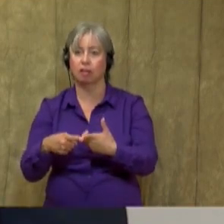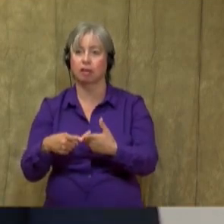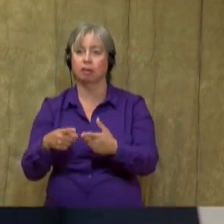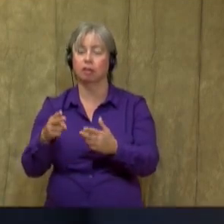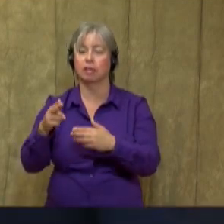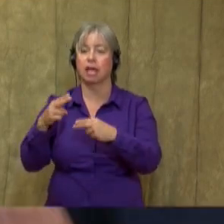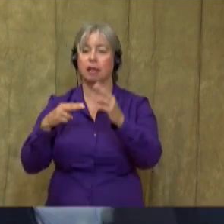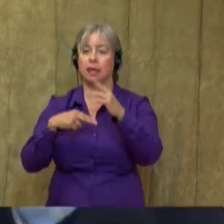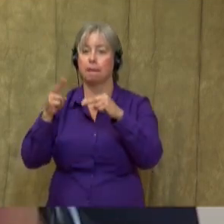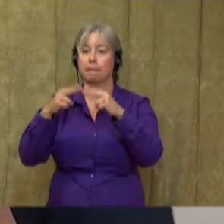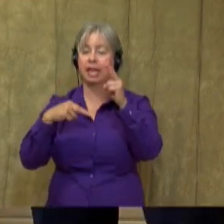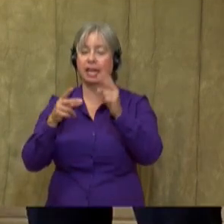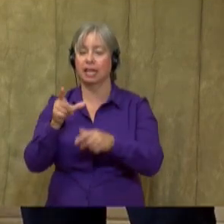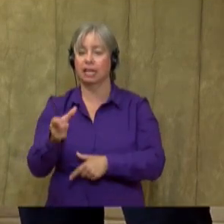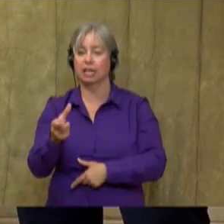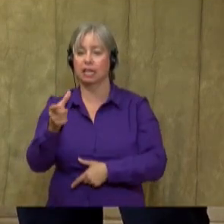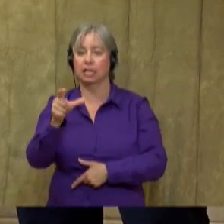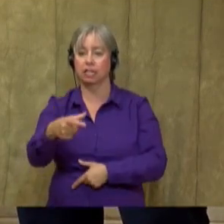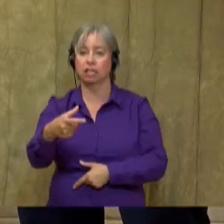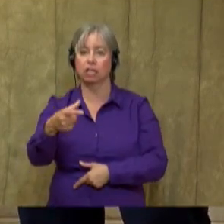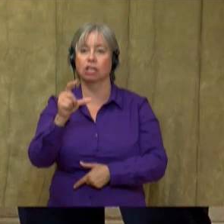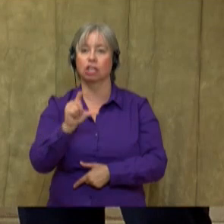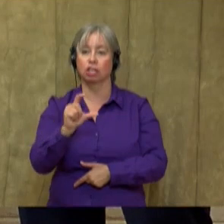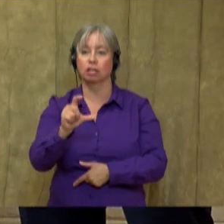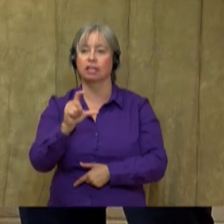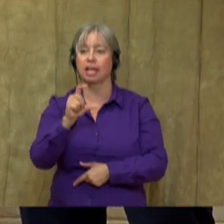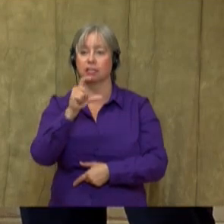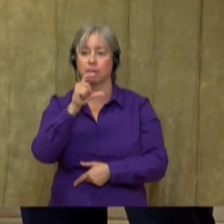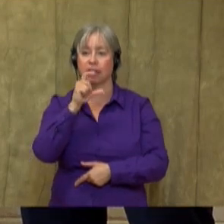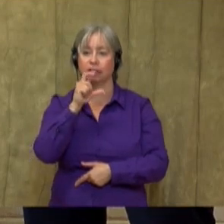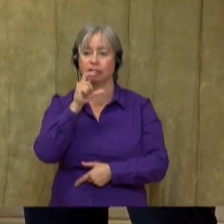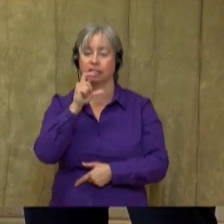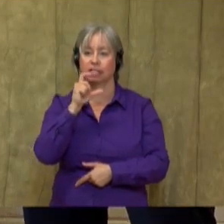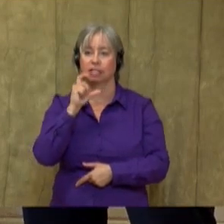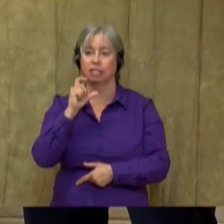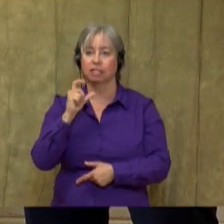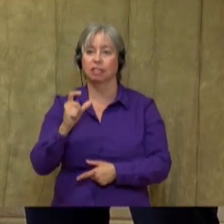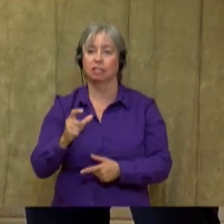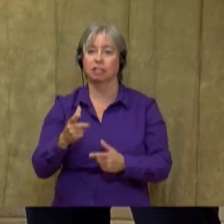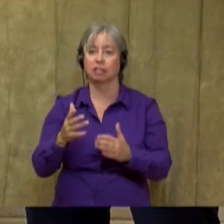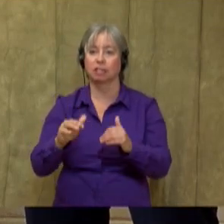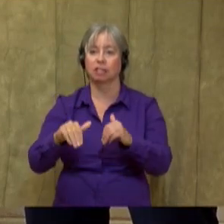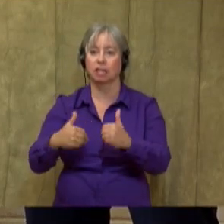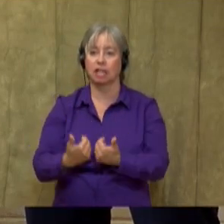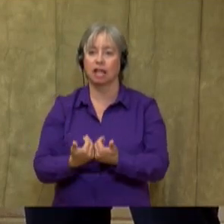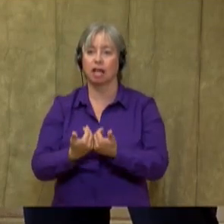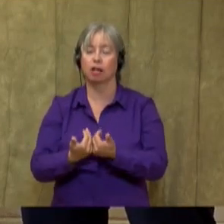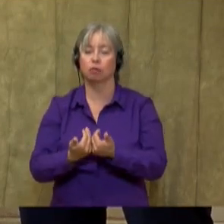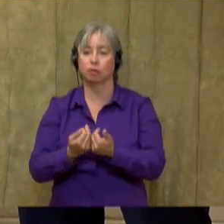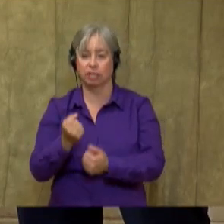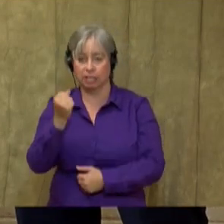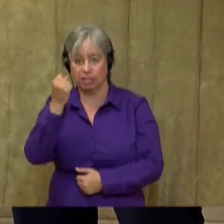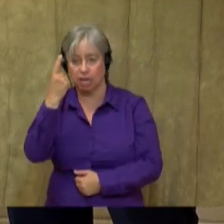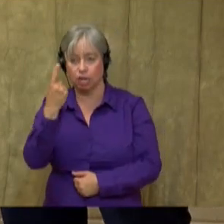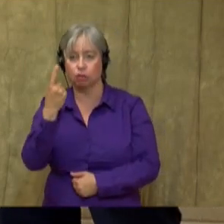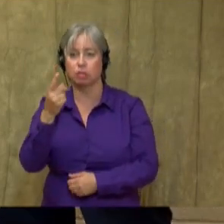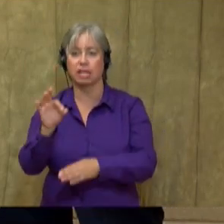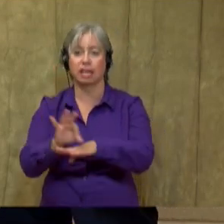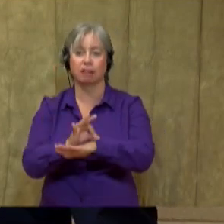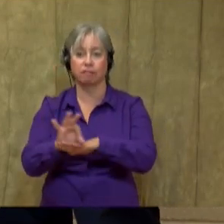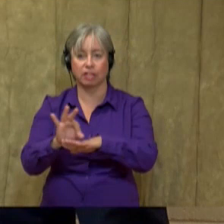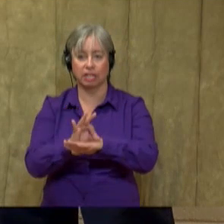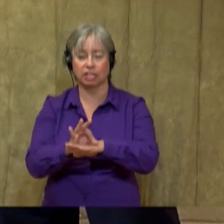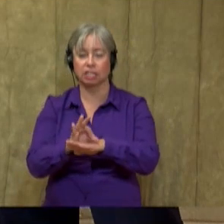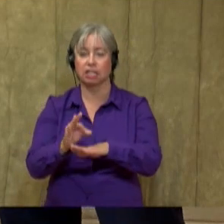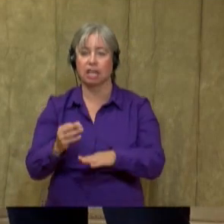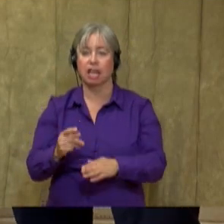painted cube. And then we're going to use that to establish really more formally how we can make sense of functions. And then we're going to talk about your chance